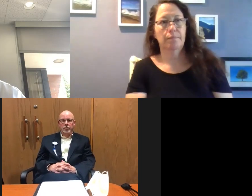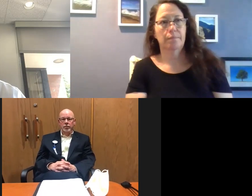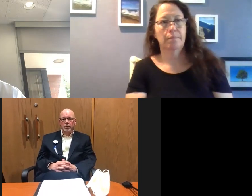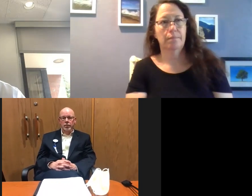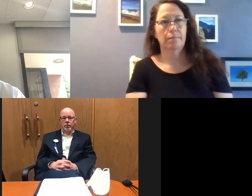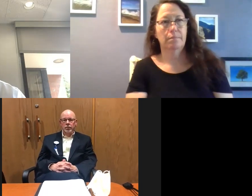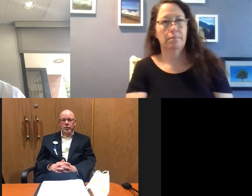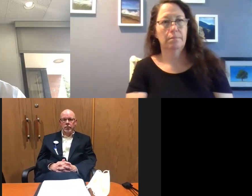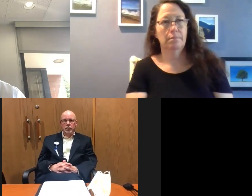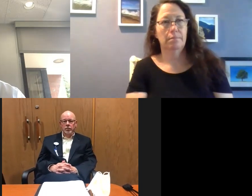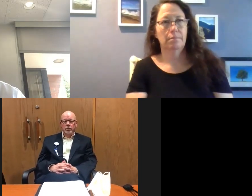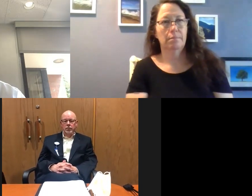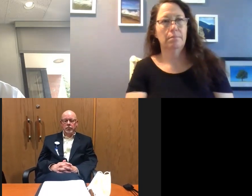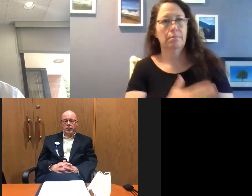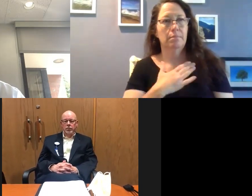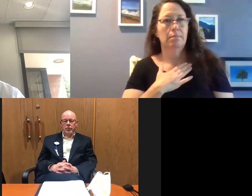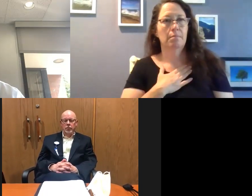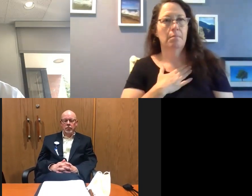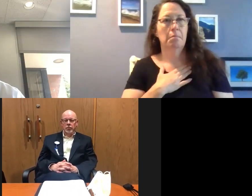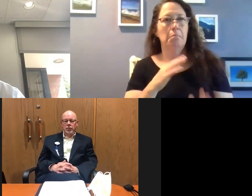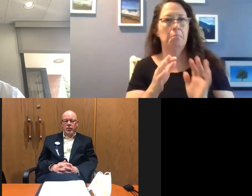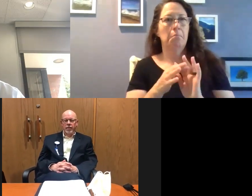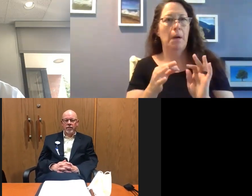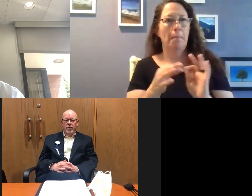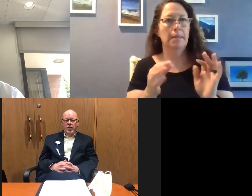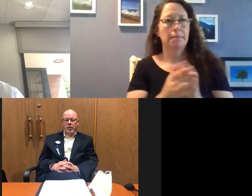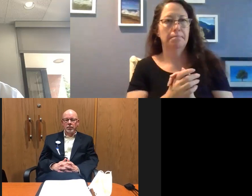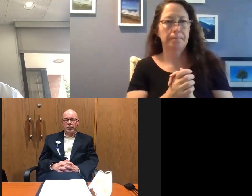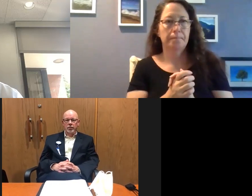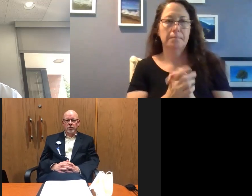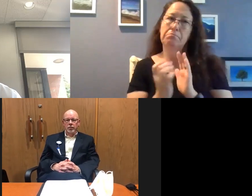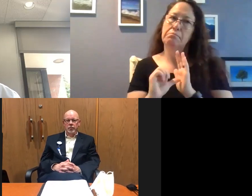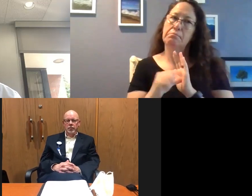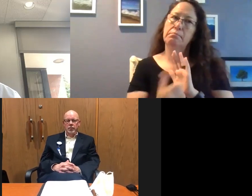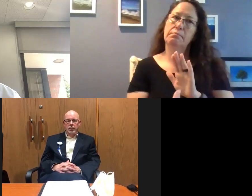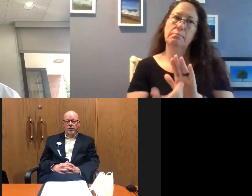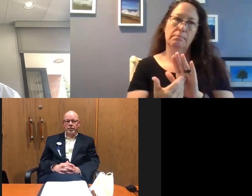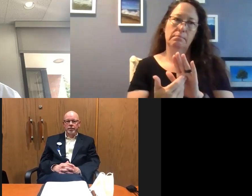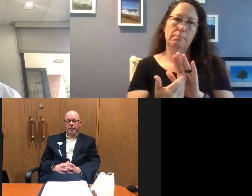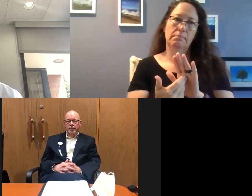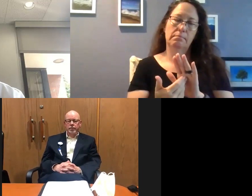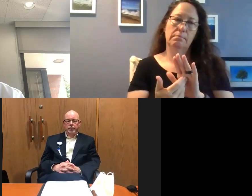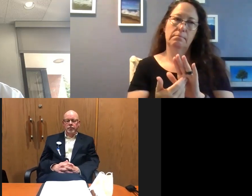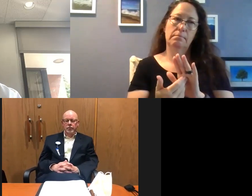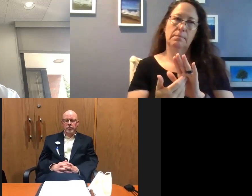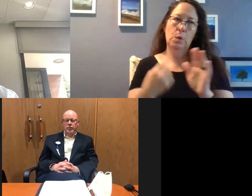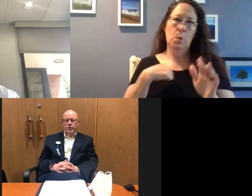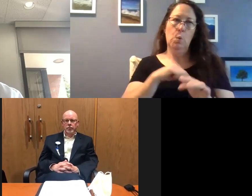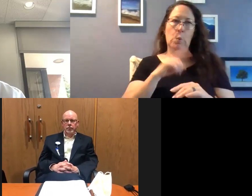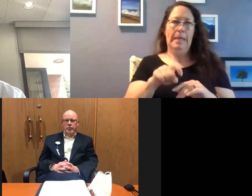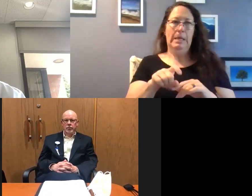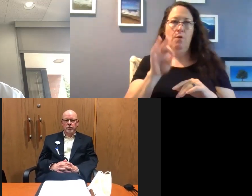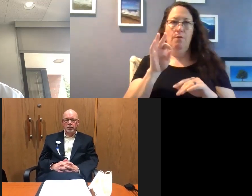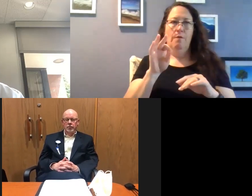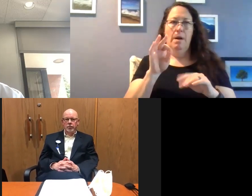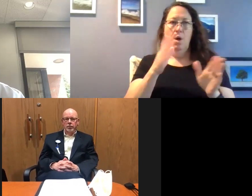Um, my comments would be just reemphasizing again, uh, that we need to figure out together